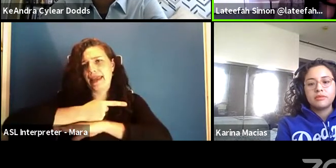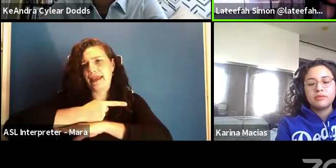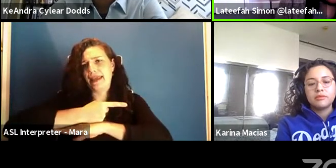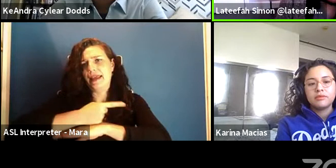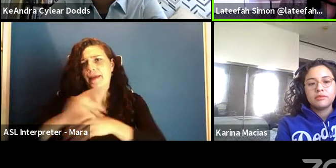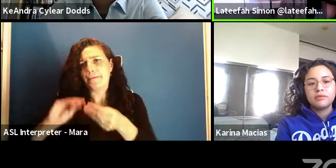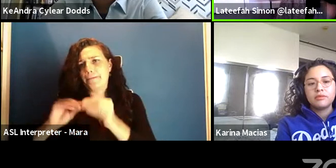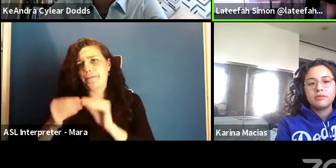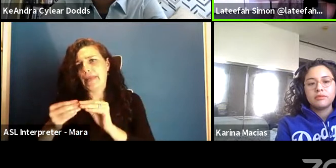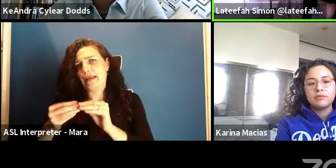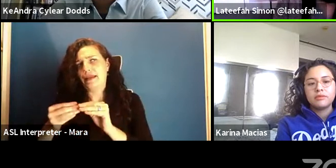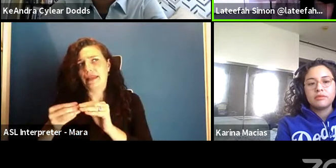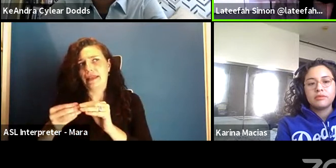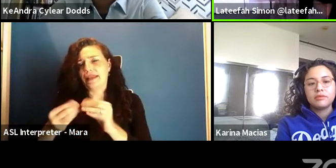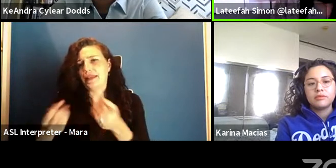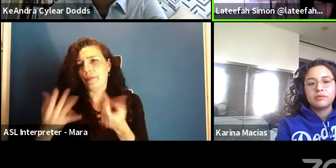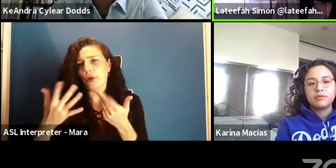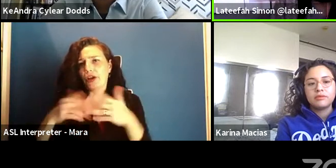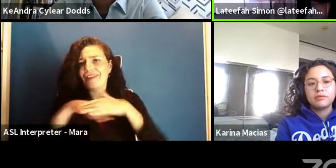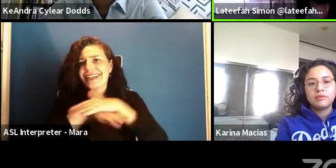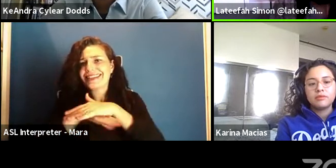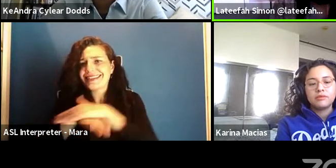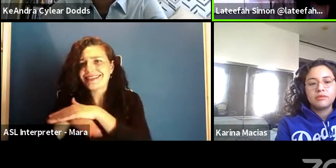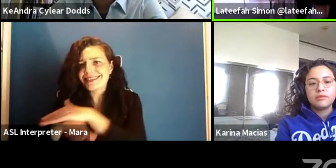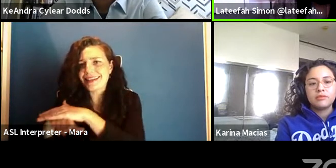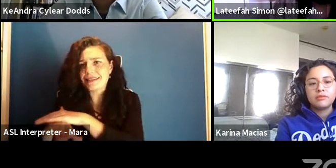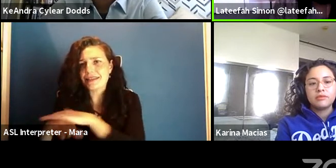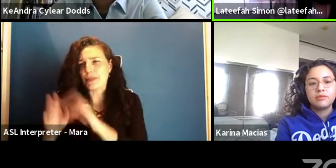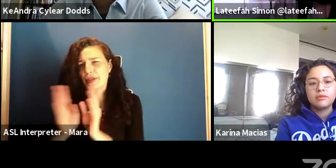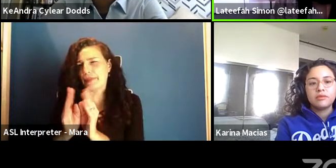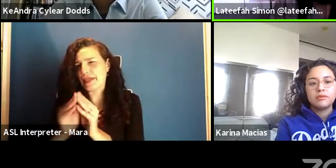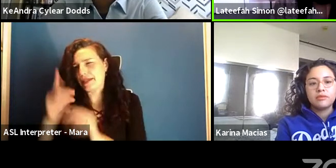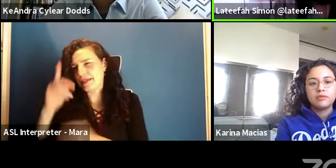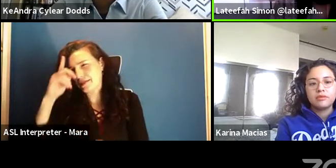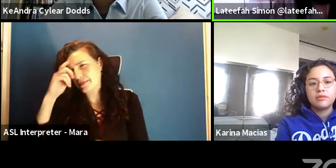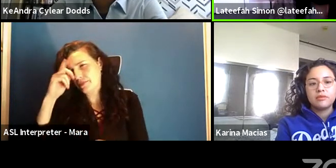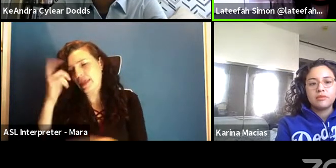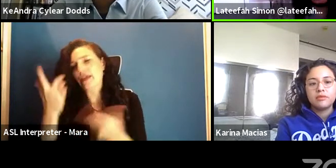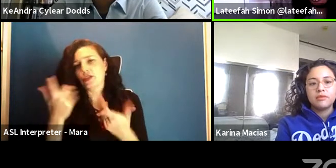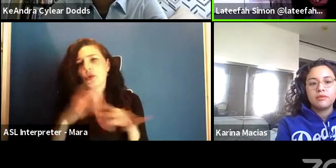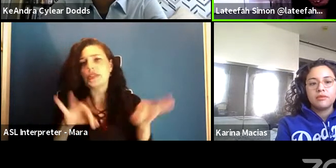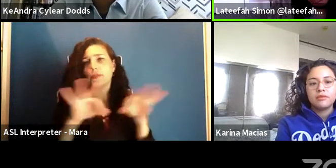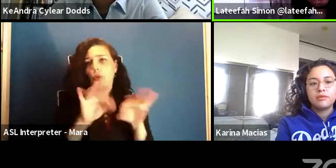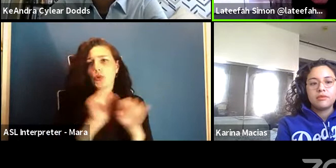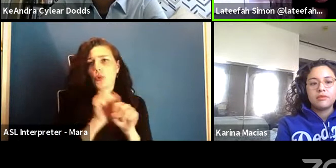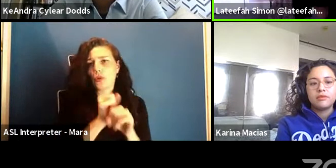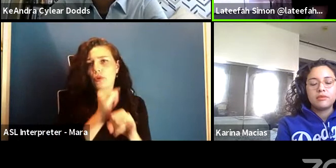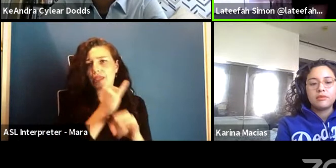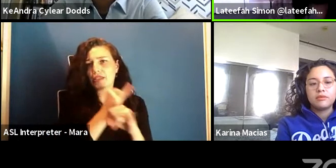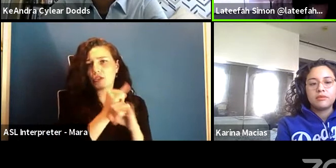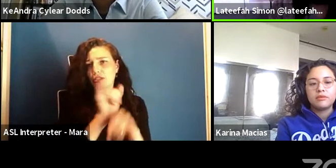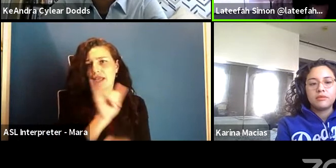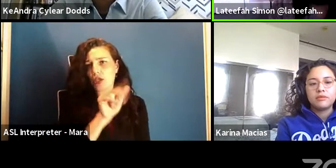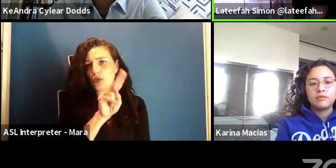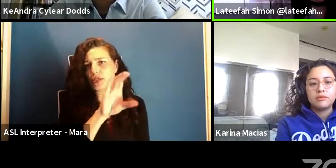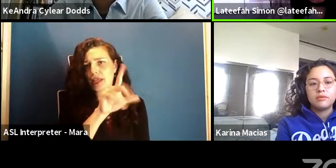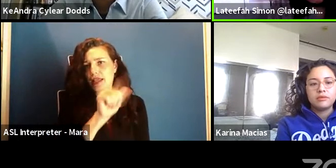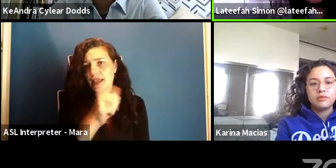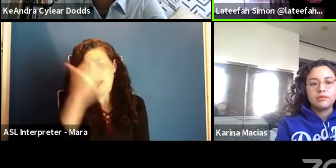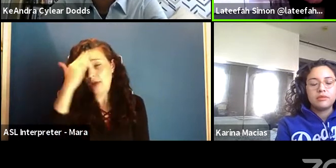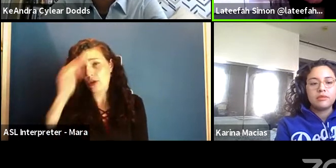And again, why I think it's so important to be working with institutions like UCLA, and I don't know if Dr. Riggs is on here,